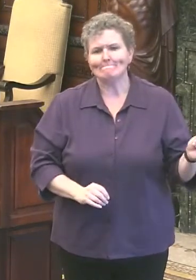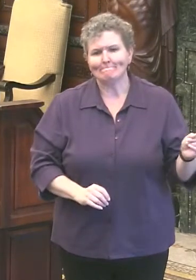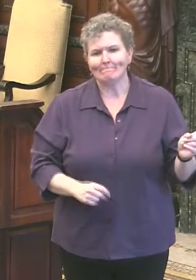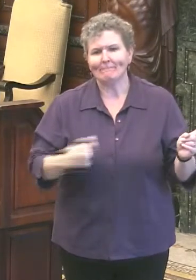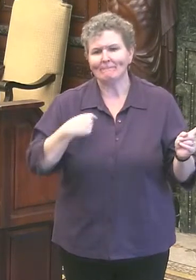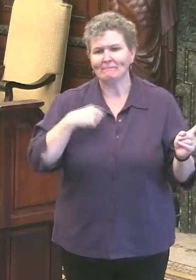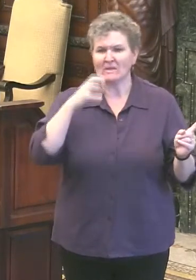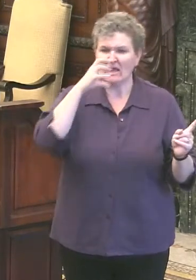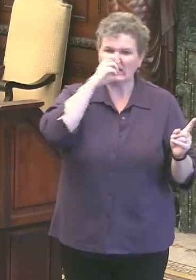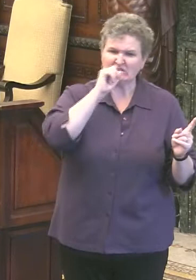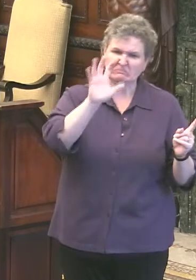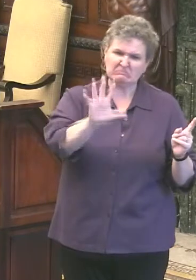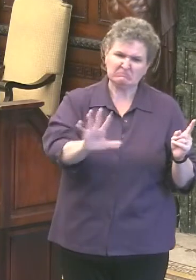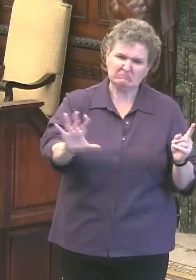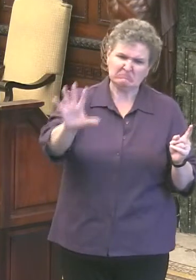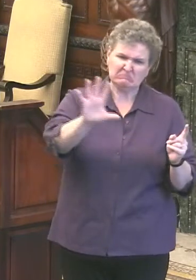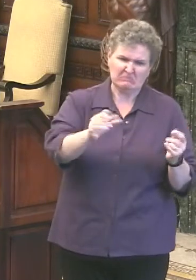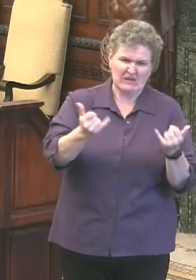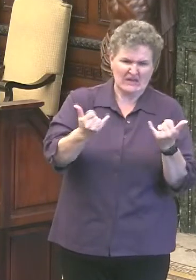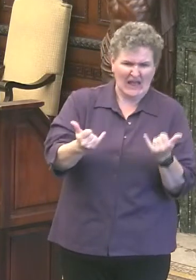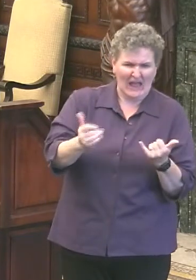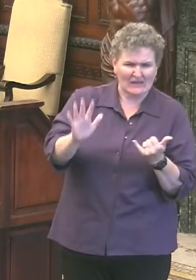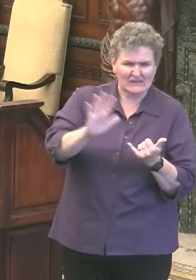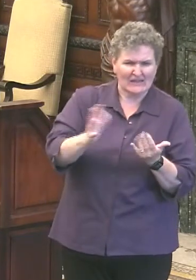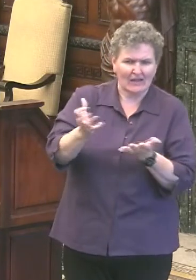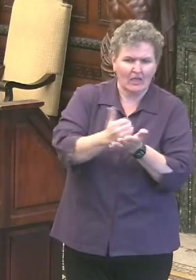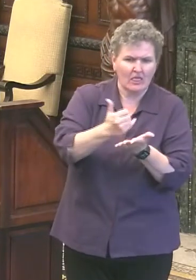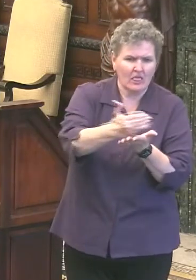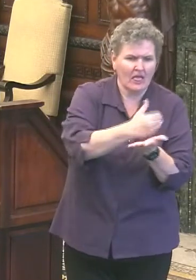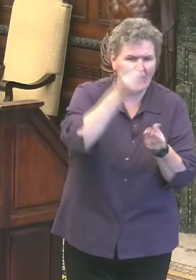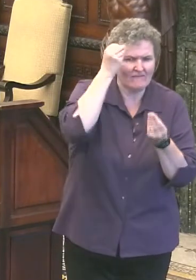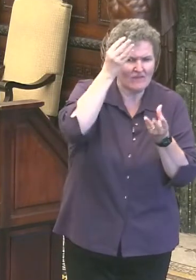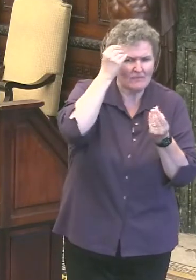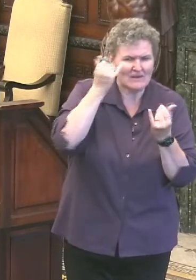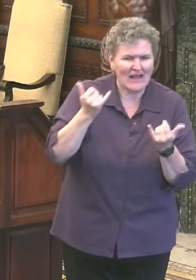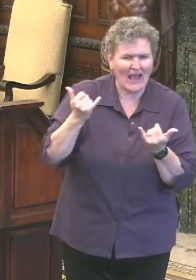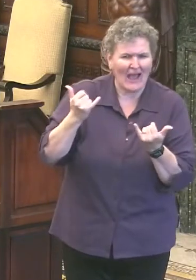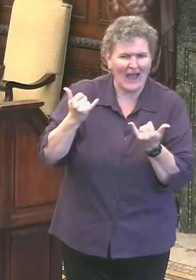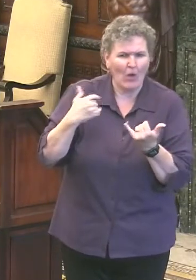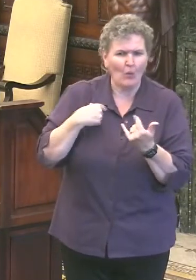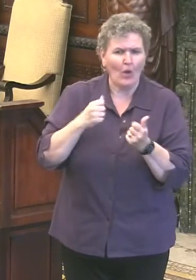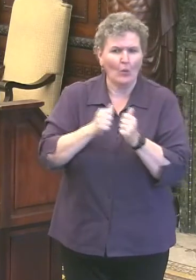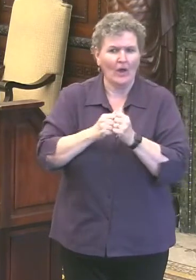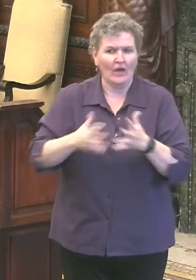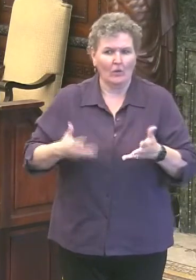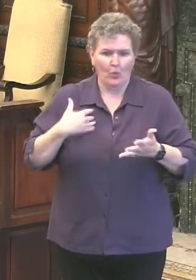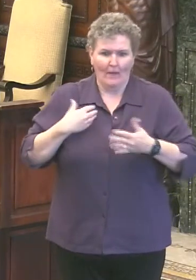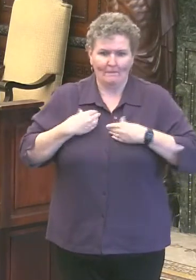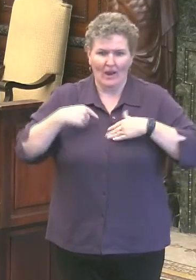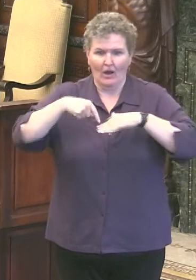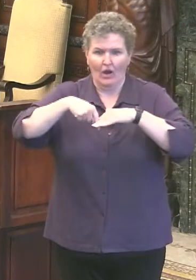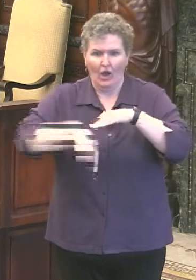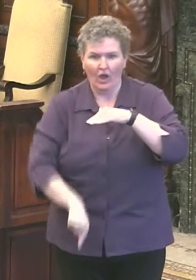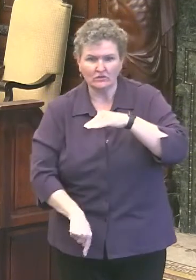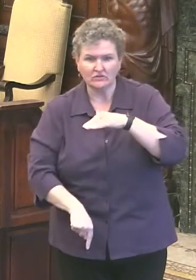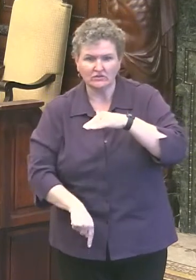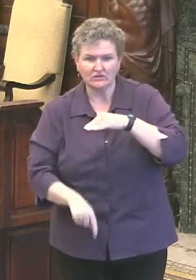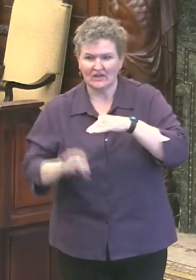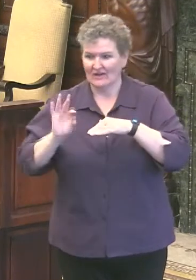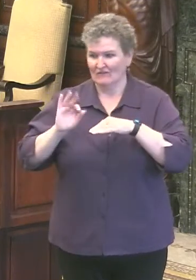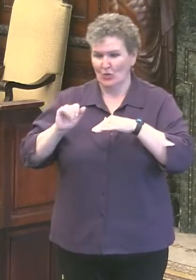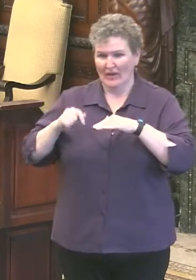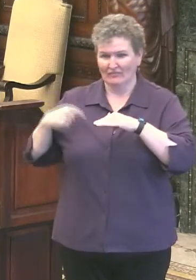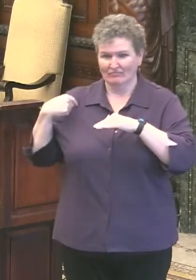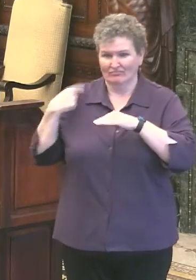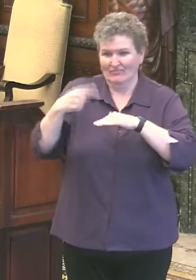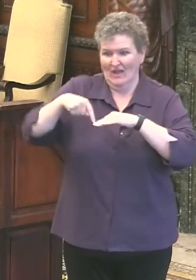that, Jeff, and we're getting that information out. We know what we've lost ballpark in terms of this fiscal year. We know what some